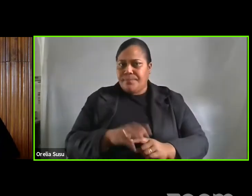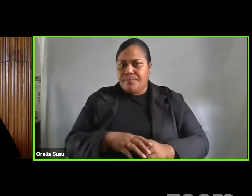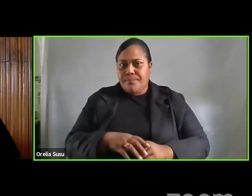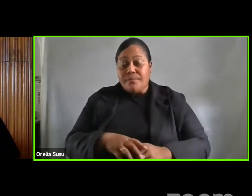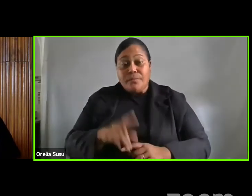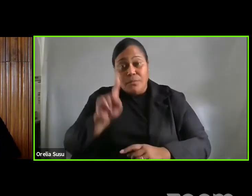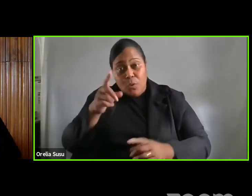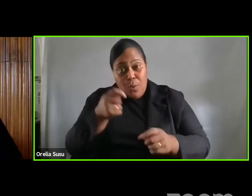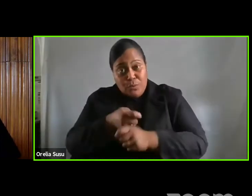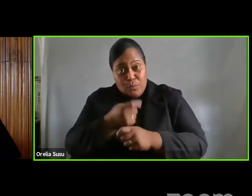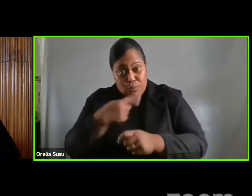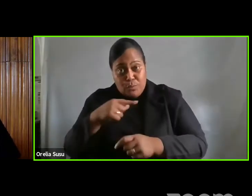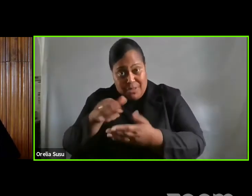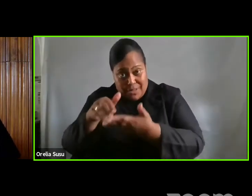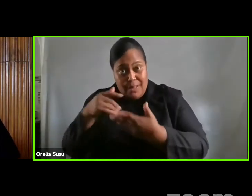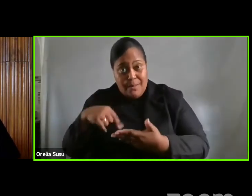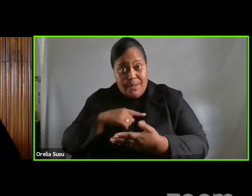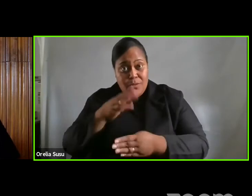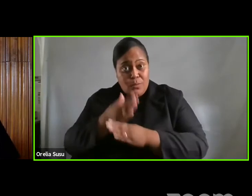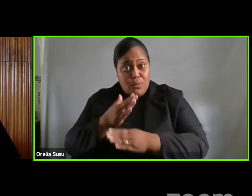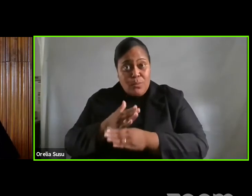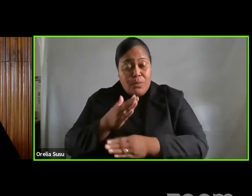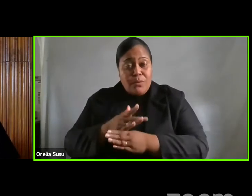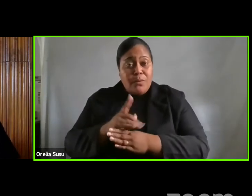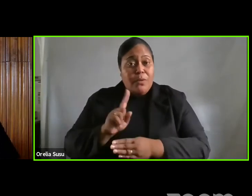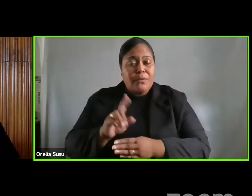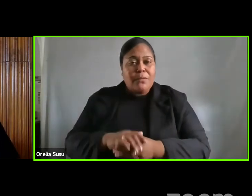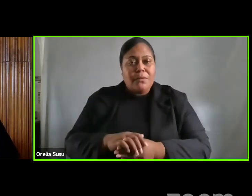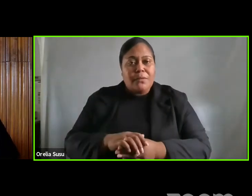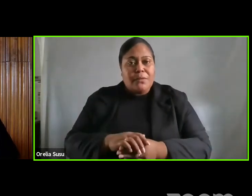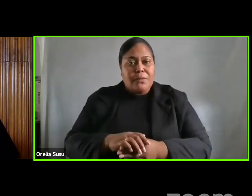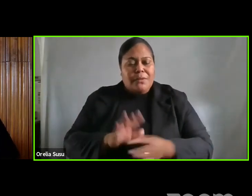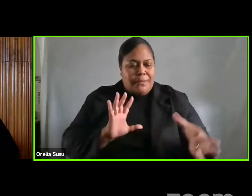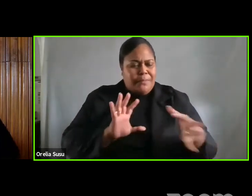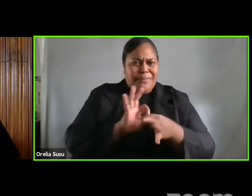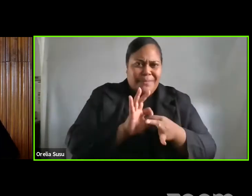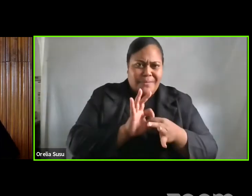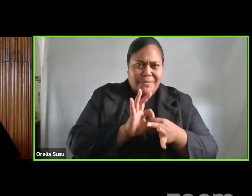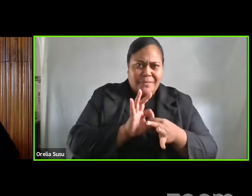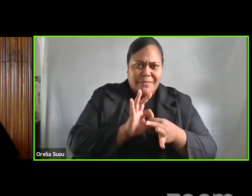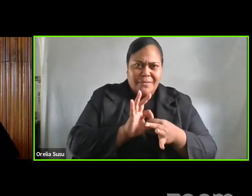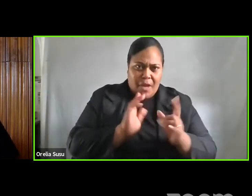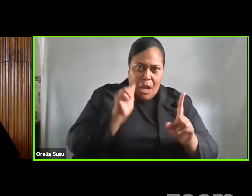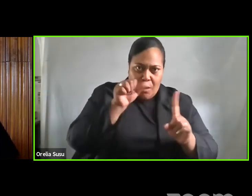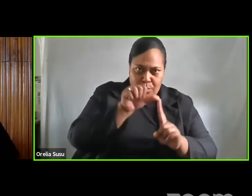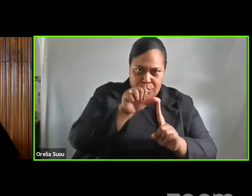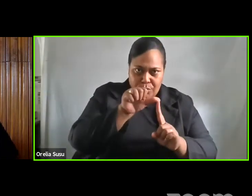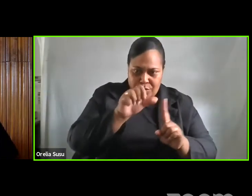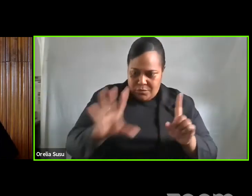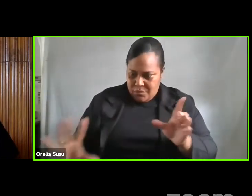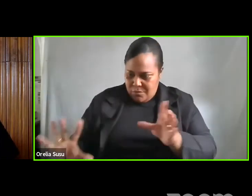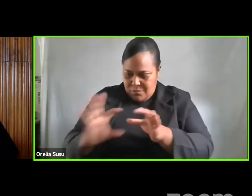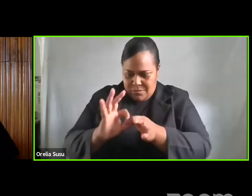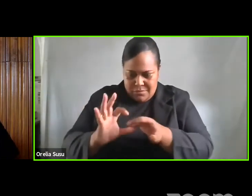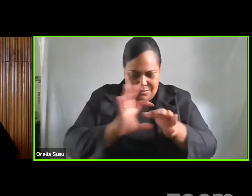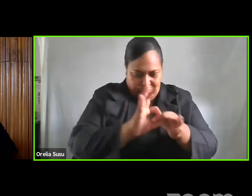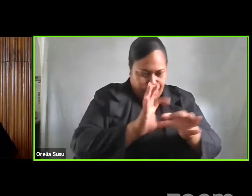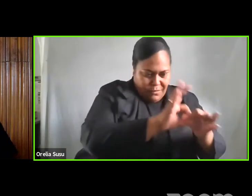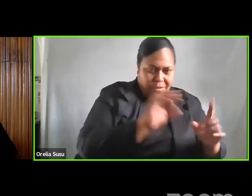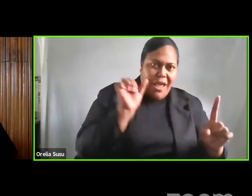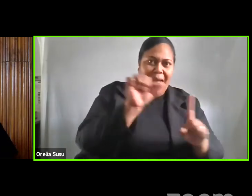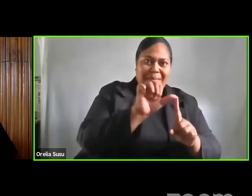of help the work that we are doing is using the interlinkage approach the reason that this is very important is it